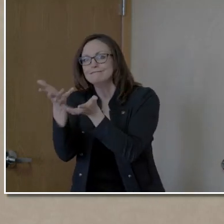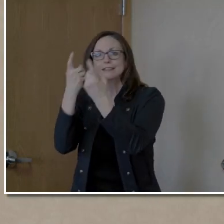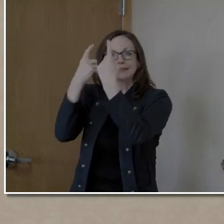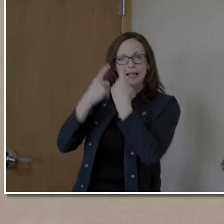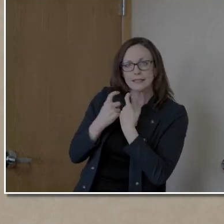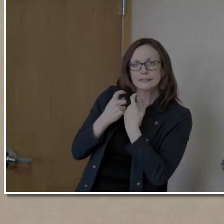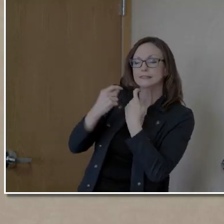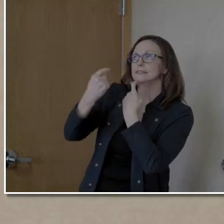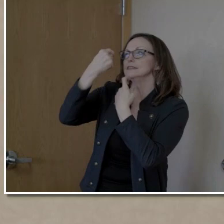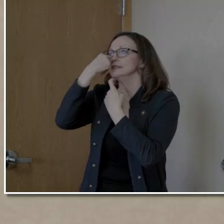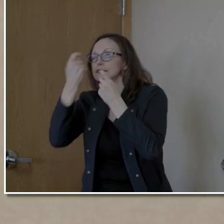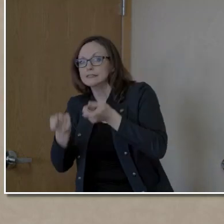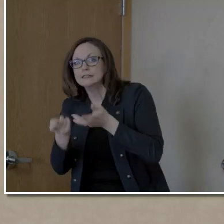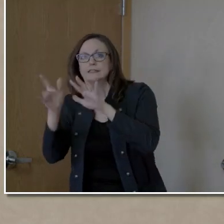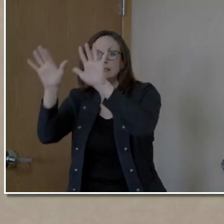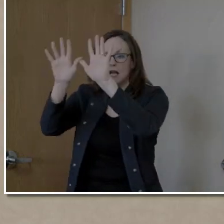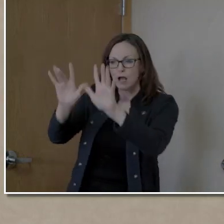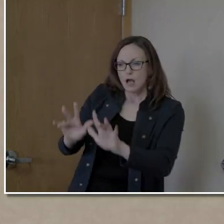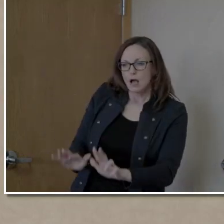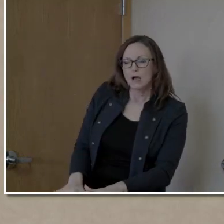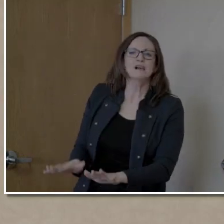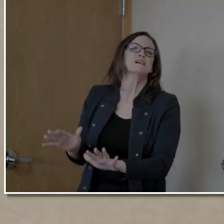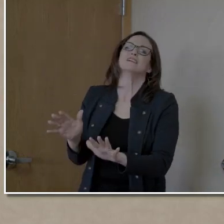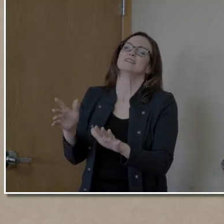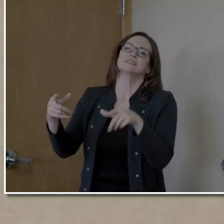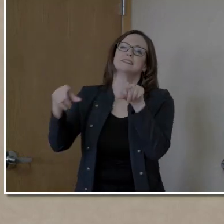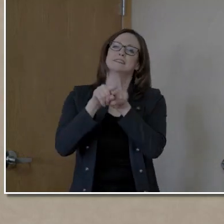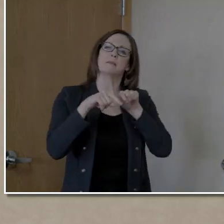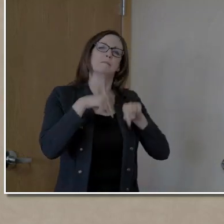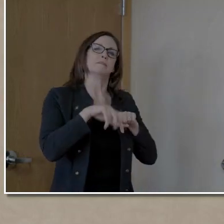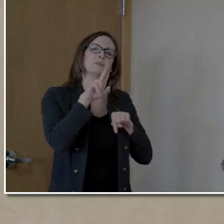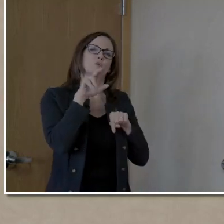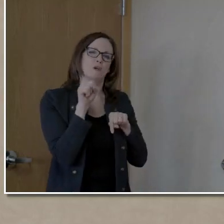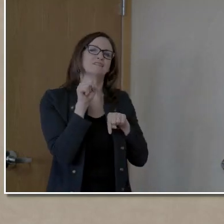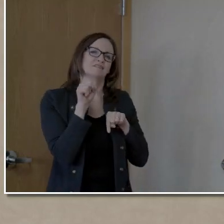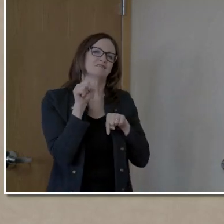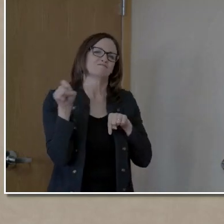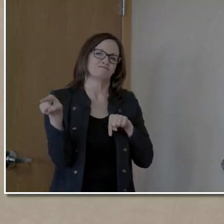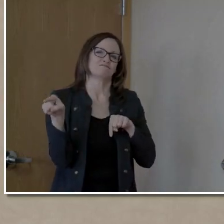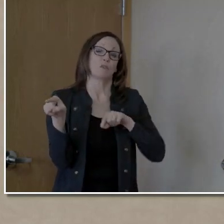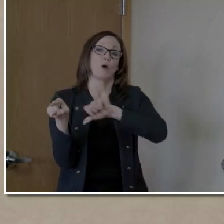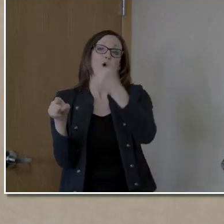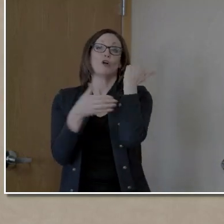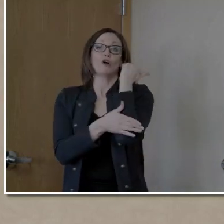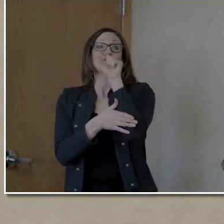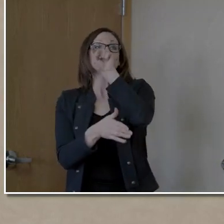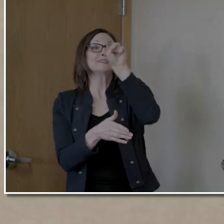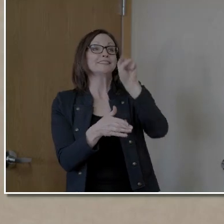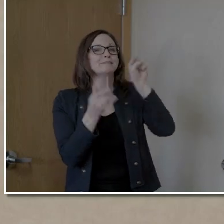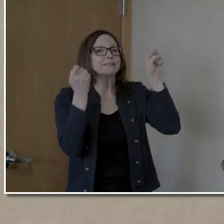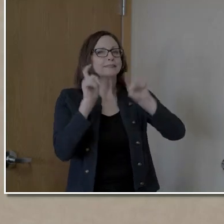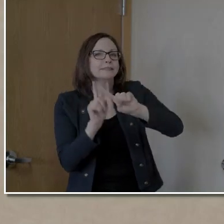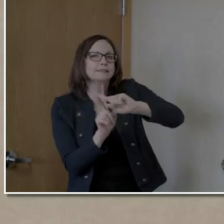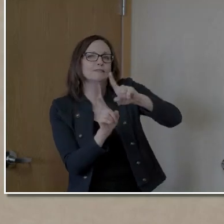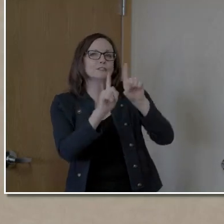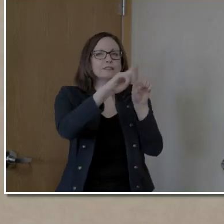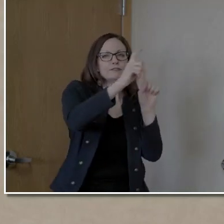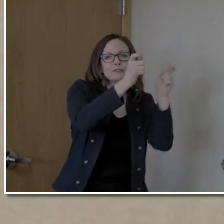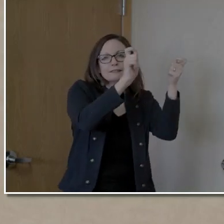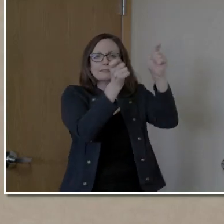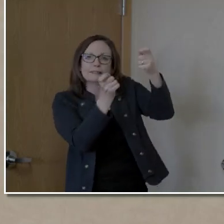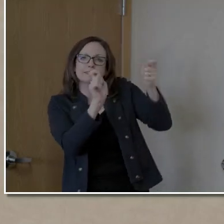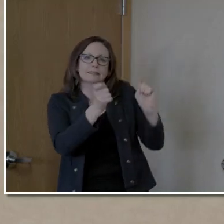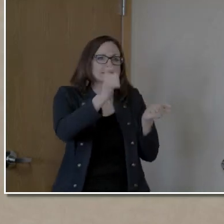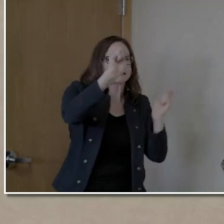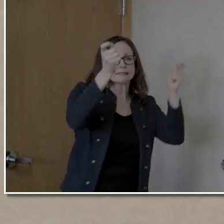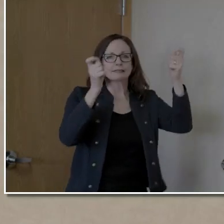to affect those units that are scheduled to deploy from the United States to go overseas. And then that also